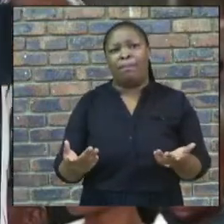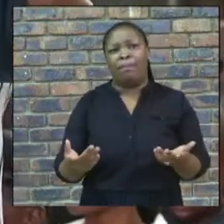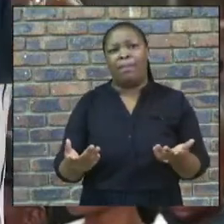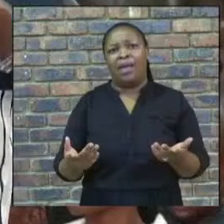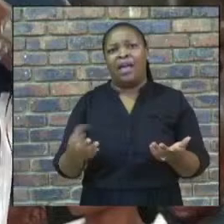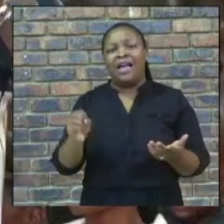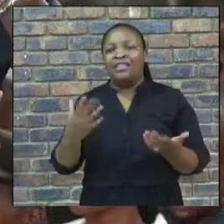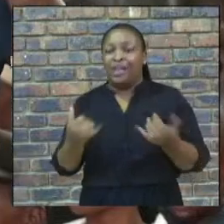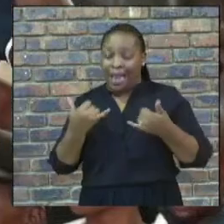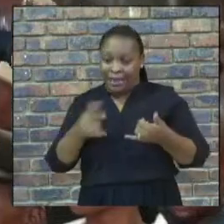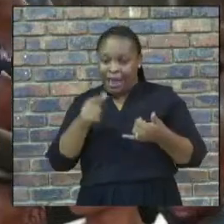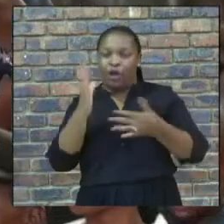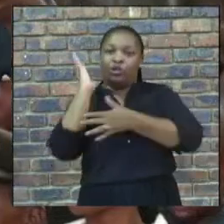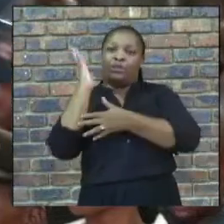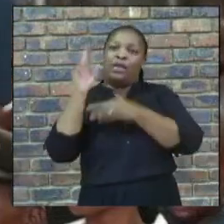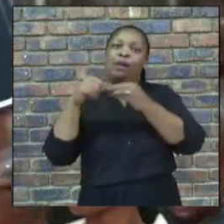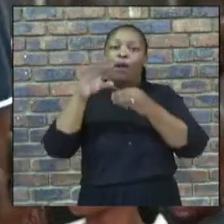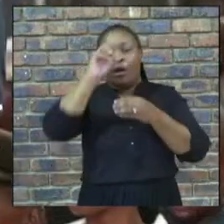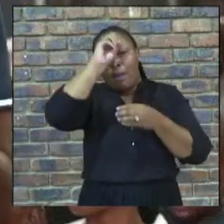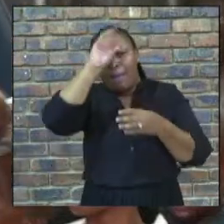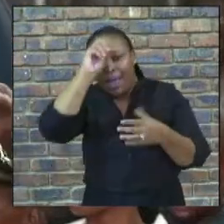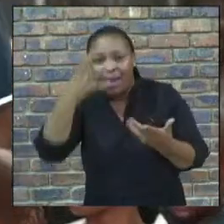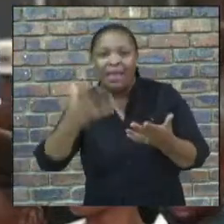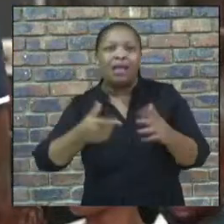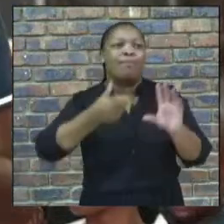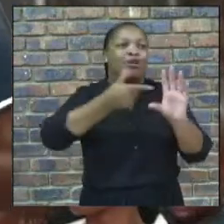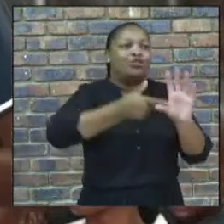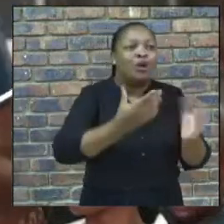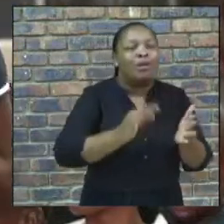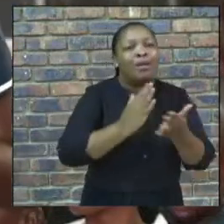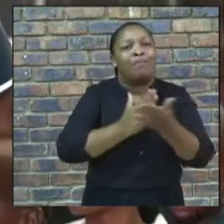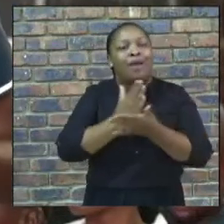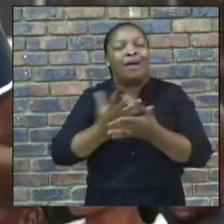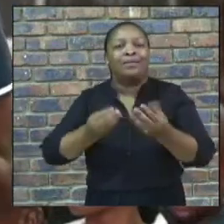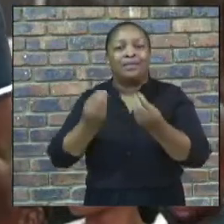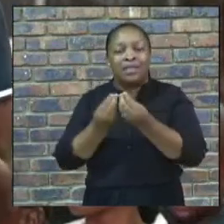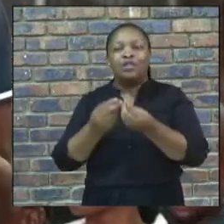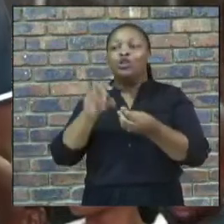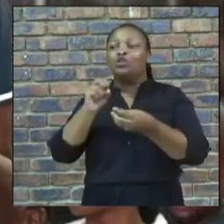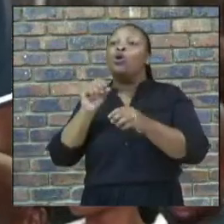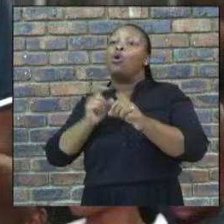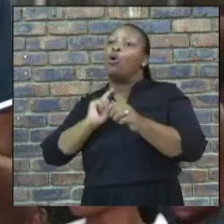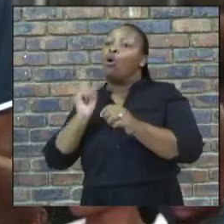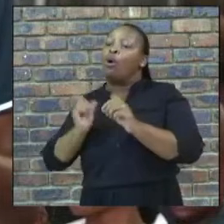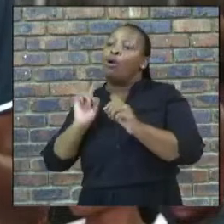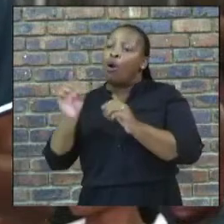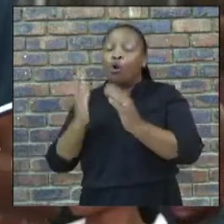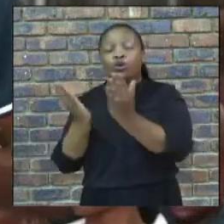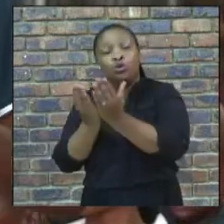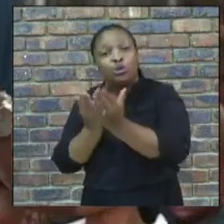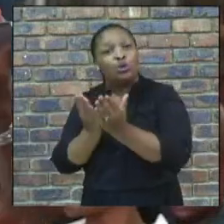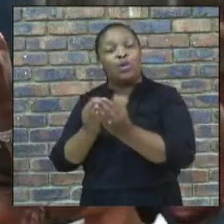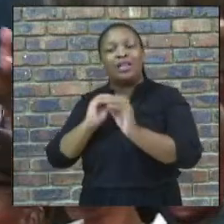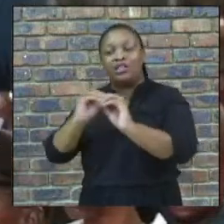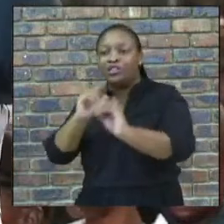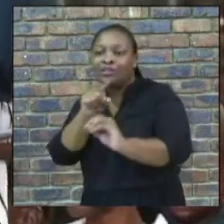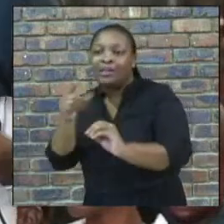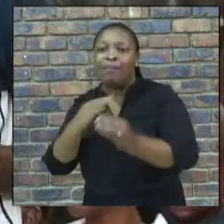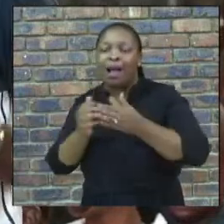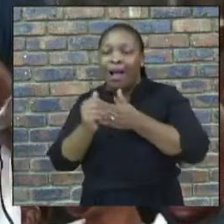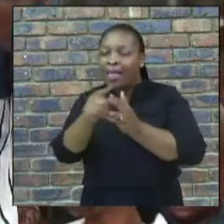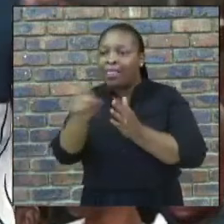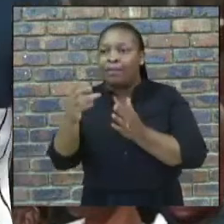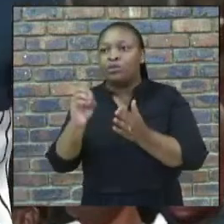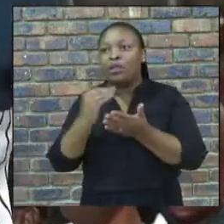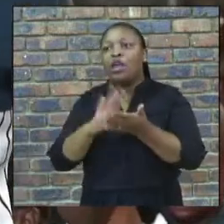a pipeline, start imove nabo, bangasali emuva abantu base South Africa. Because at the end of the day, nobody needs aba South African are lazy,